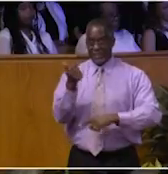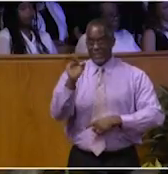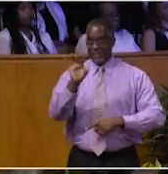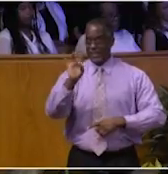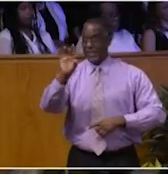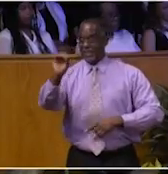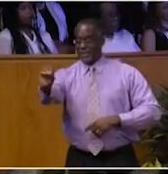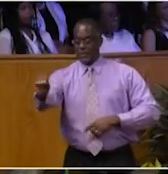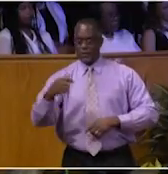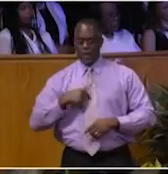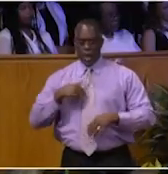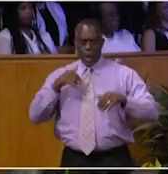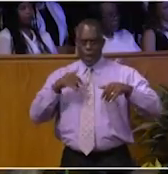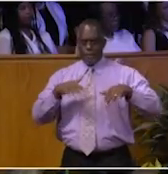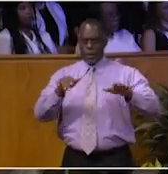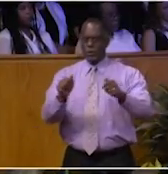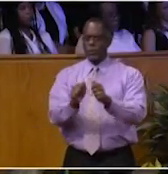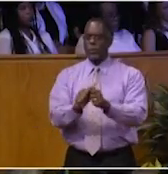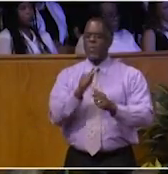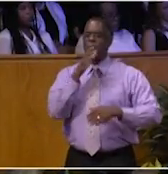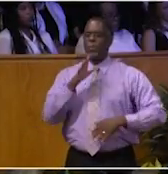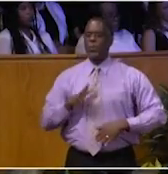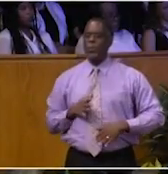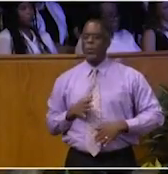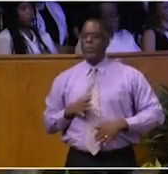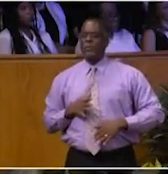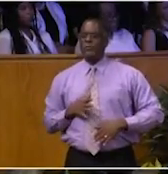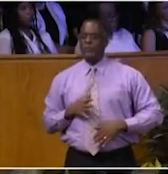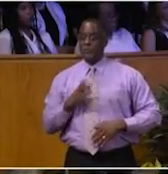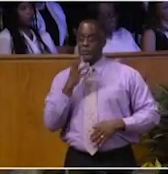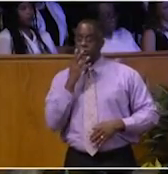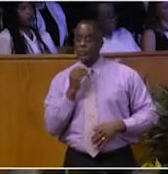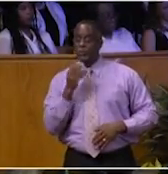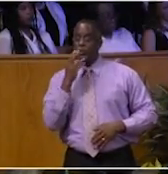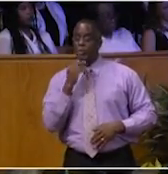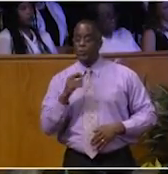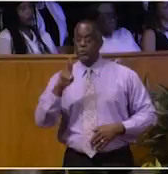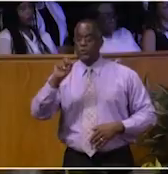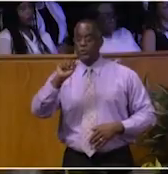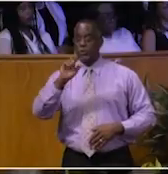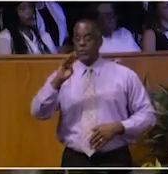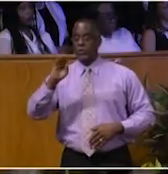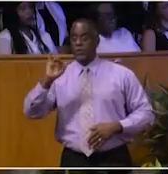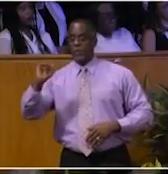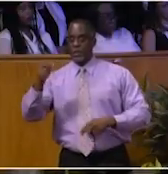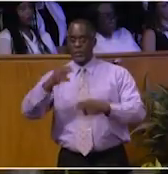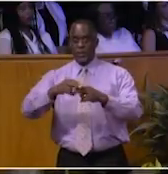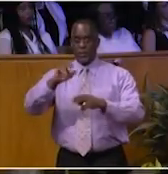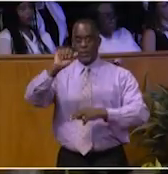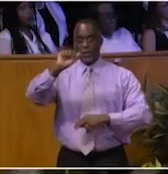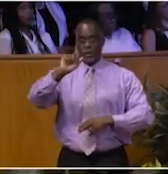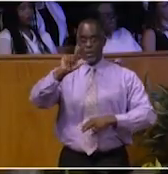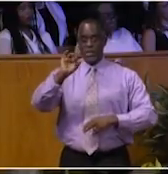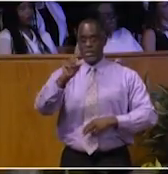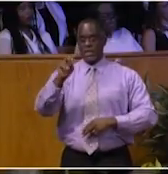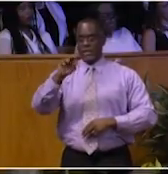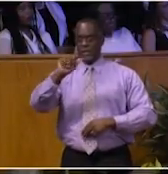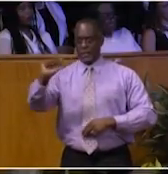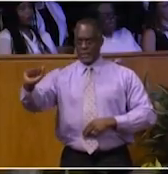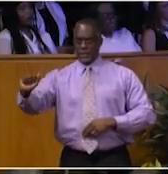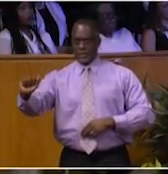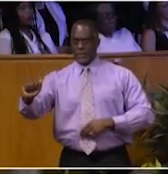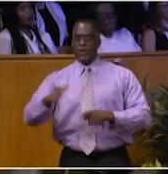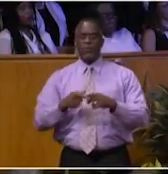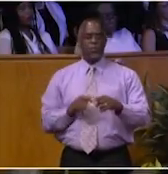marched alongside a female Jewish rabbi named Alina from the Central Conference